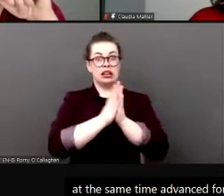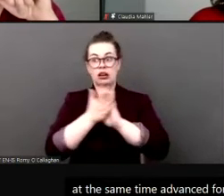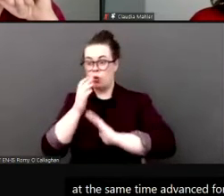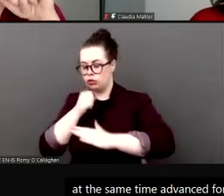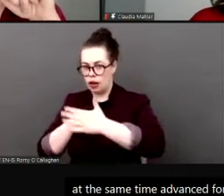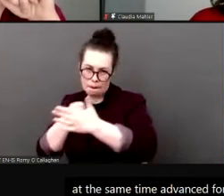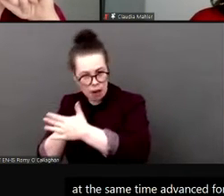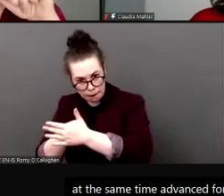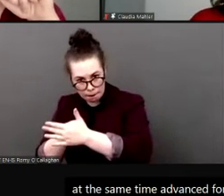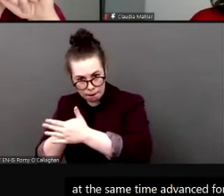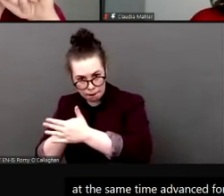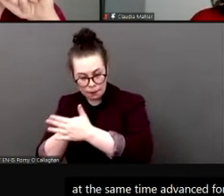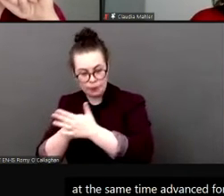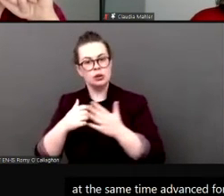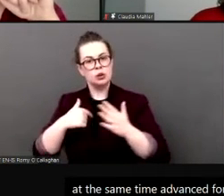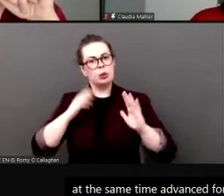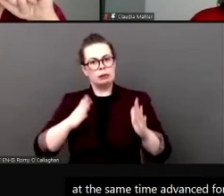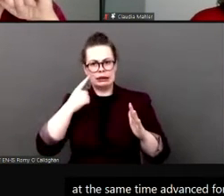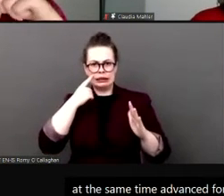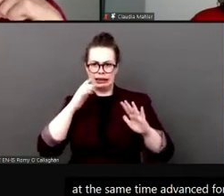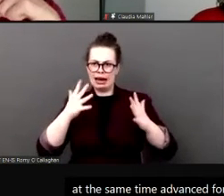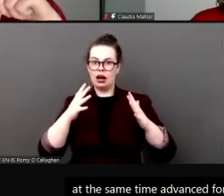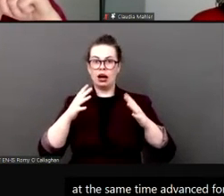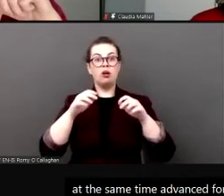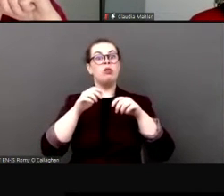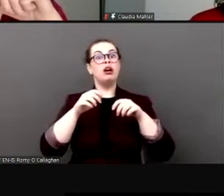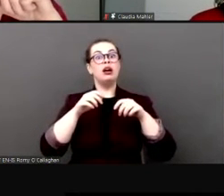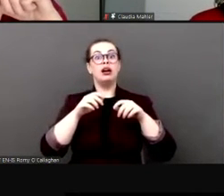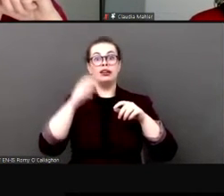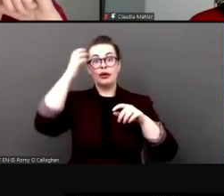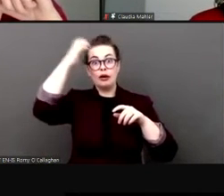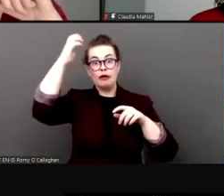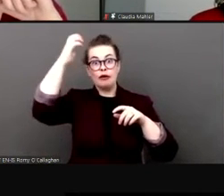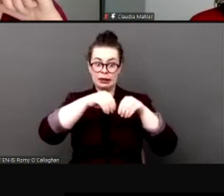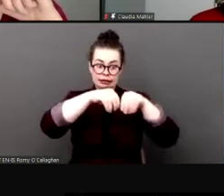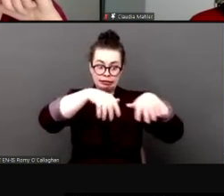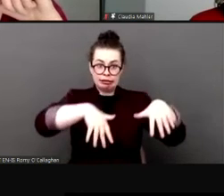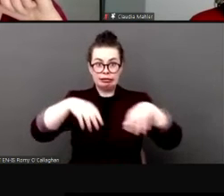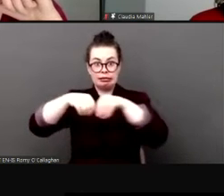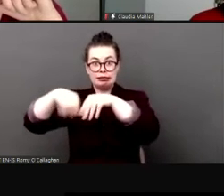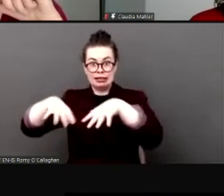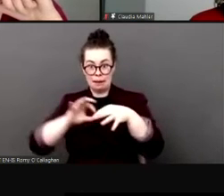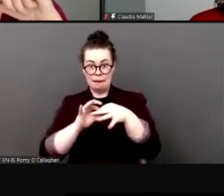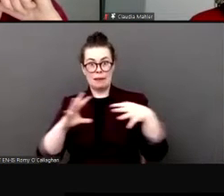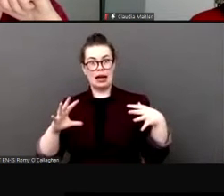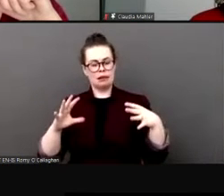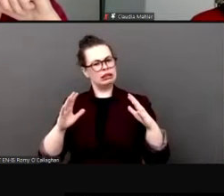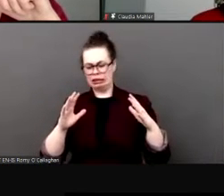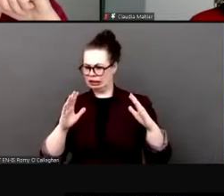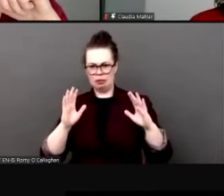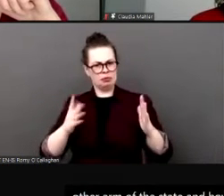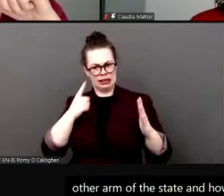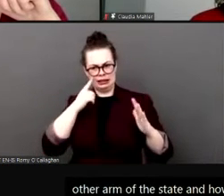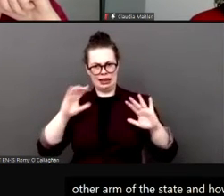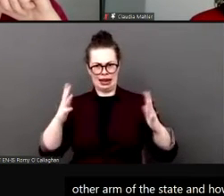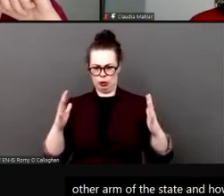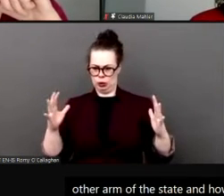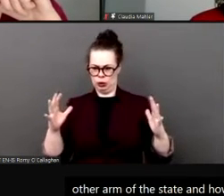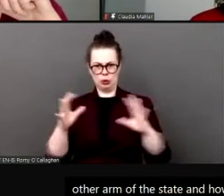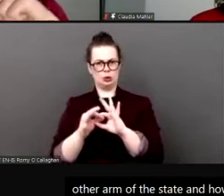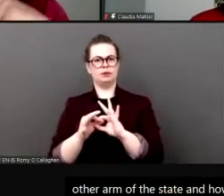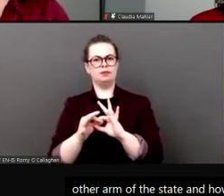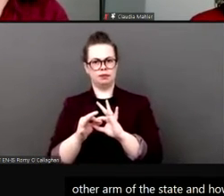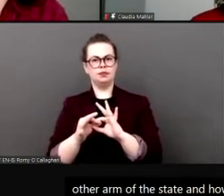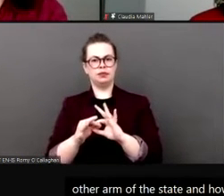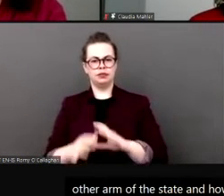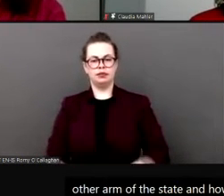make systems work a lot better? I think it's also important from my point of view to realize that access